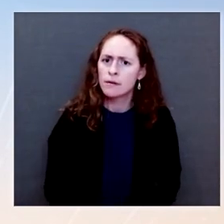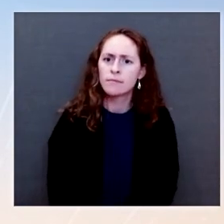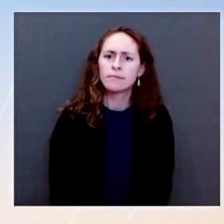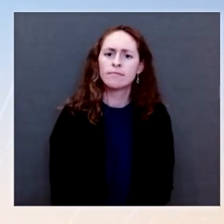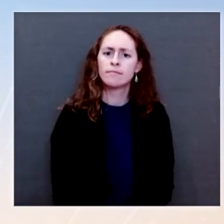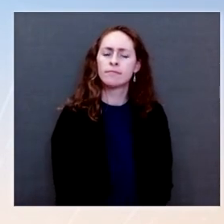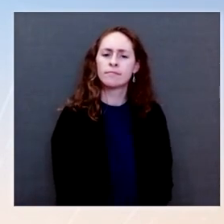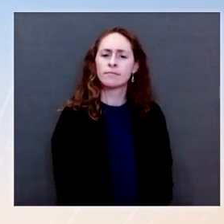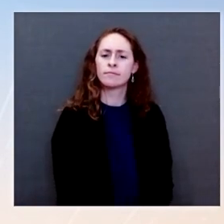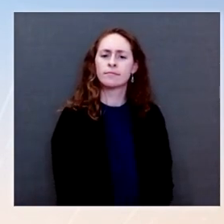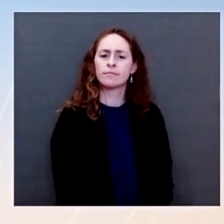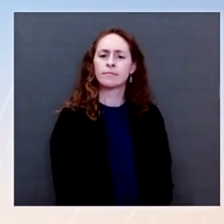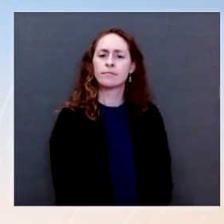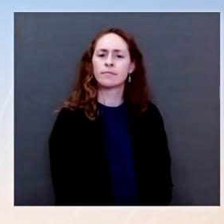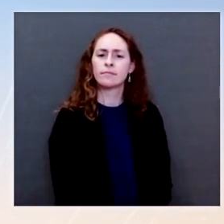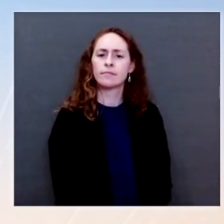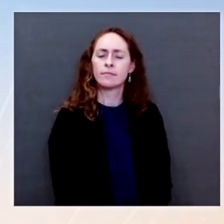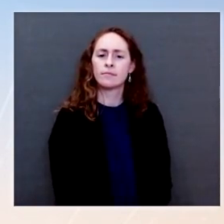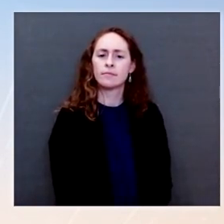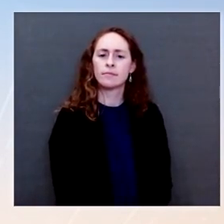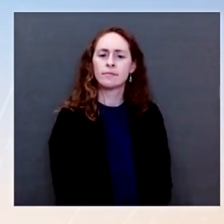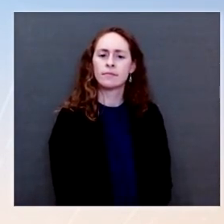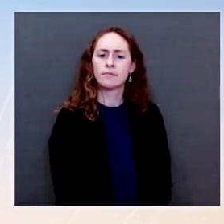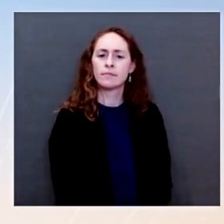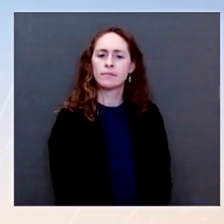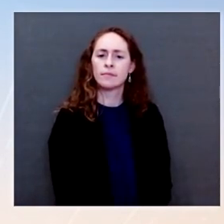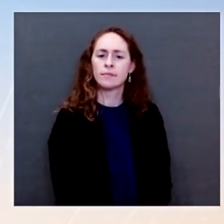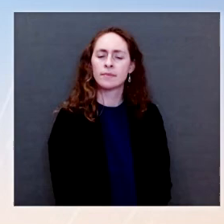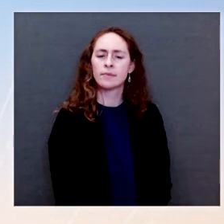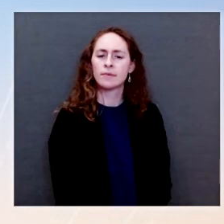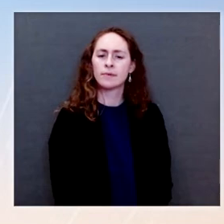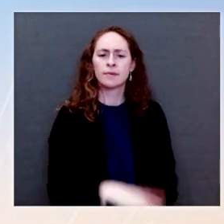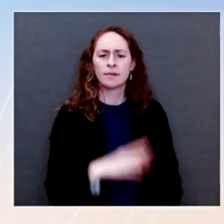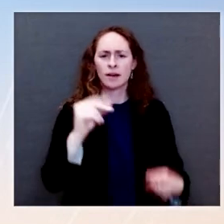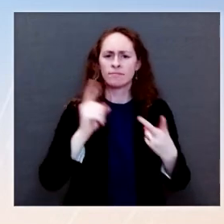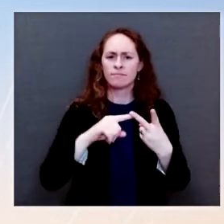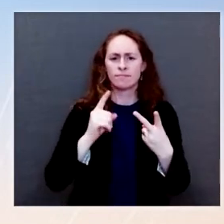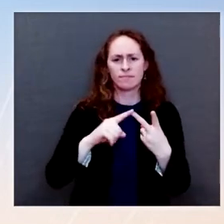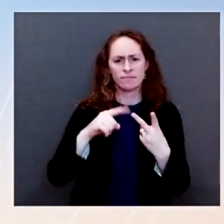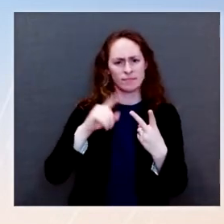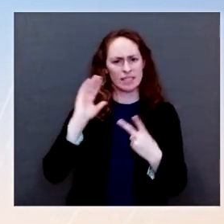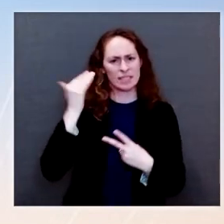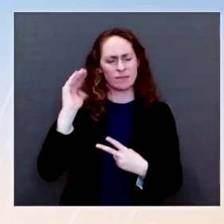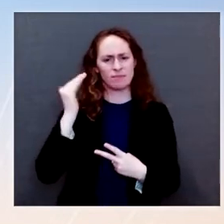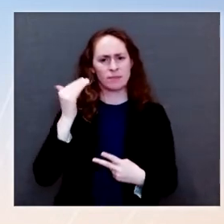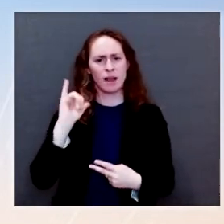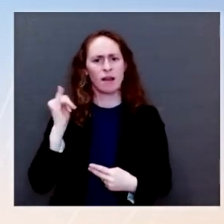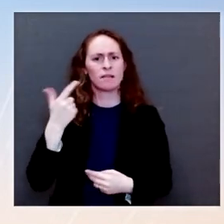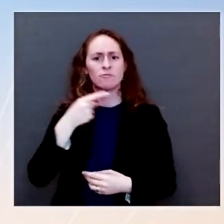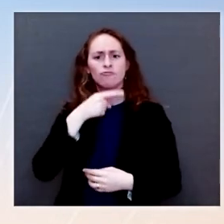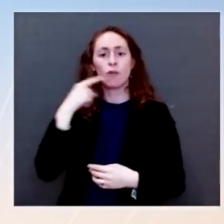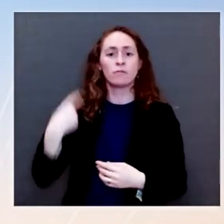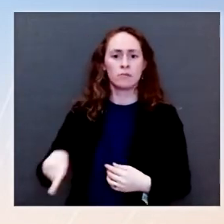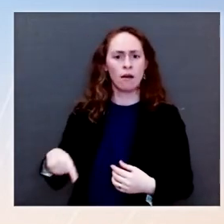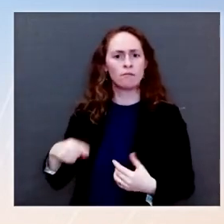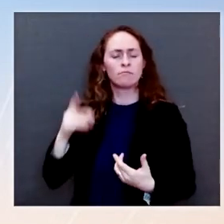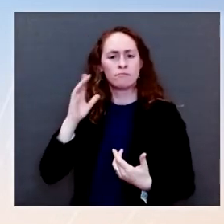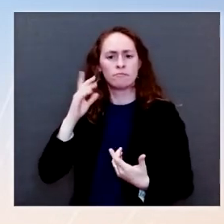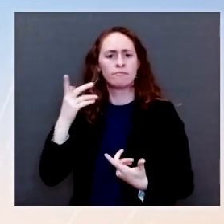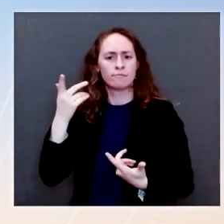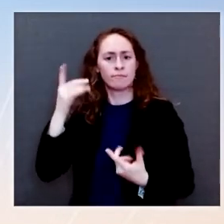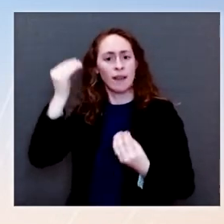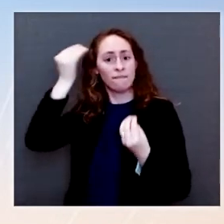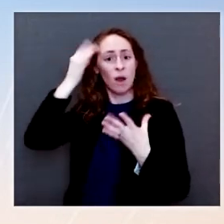year. Well, on the first, the president's son is not an employee of the federal government, so I'd point you to his